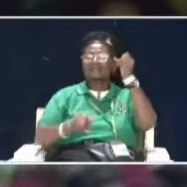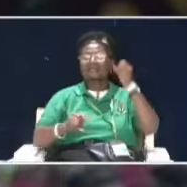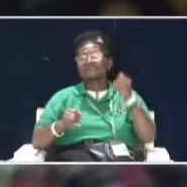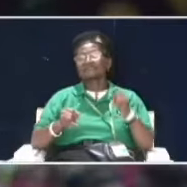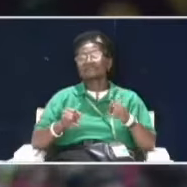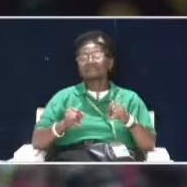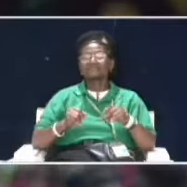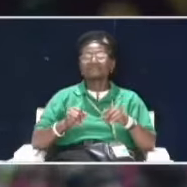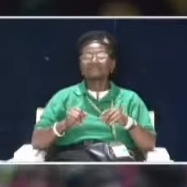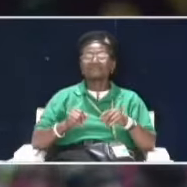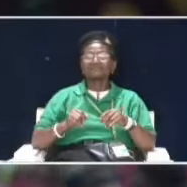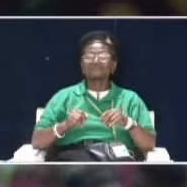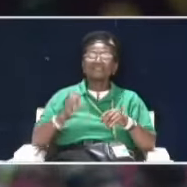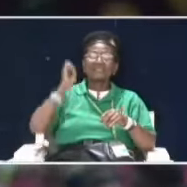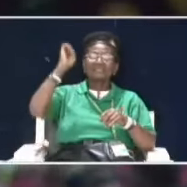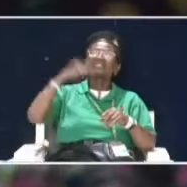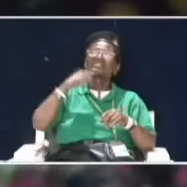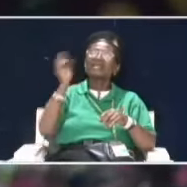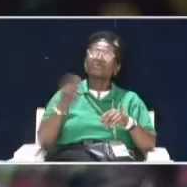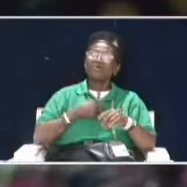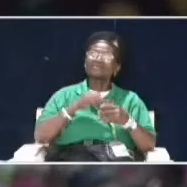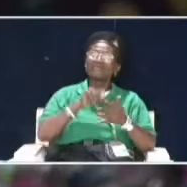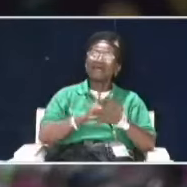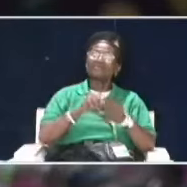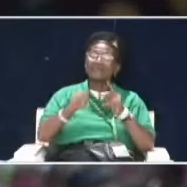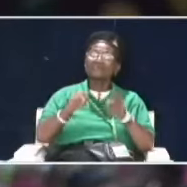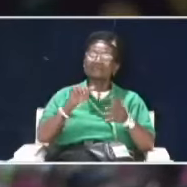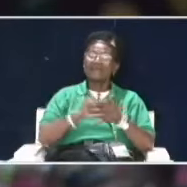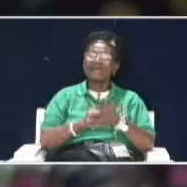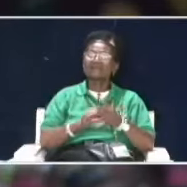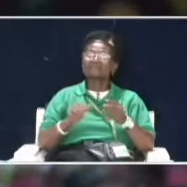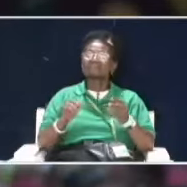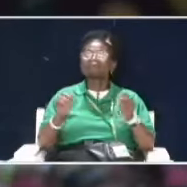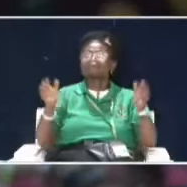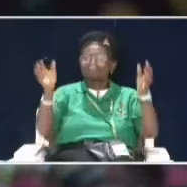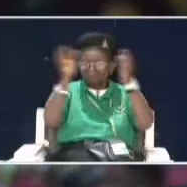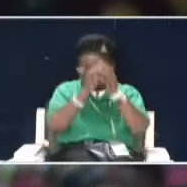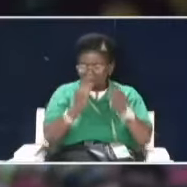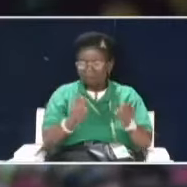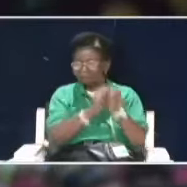end. It tells us about people who ganged up against Daniel